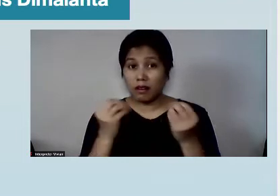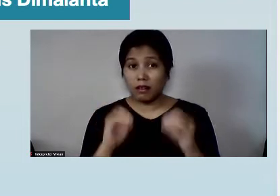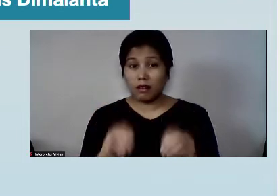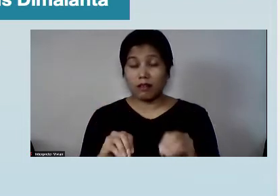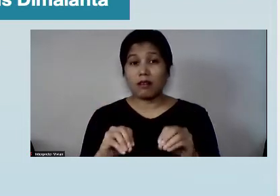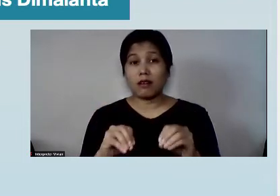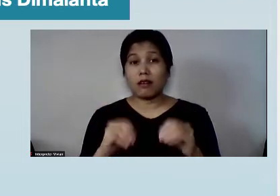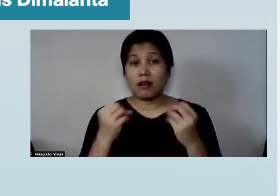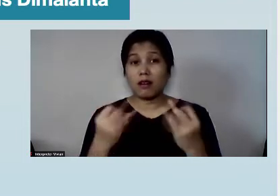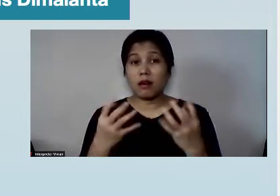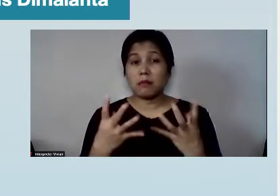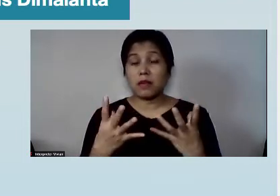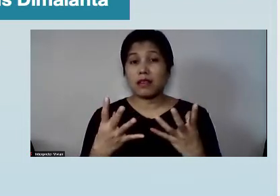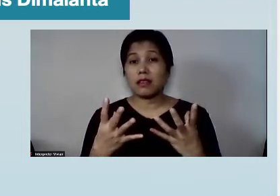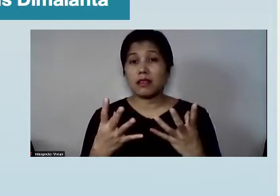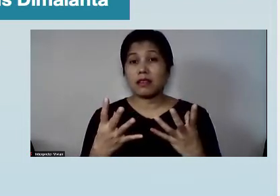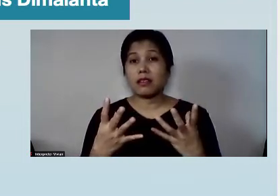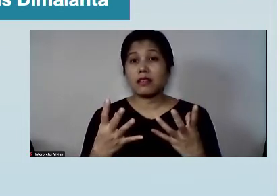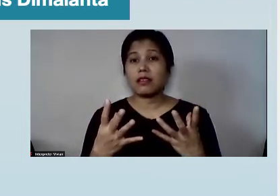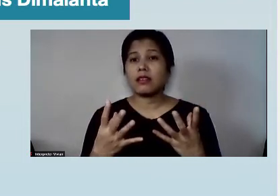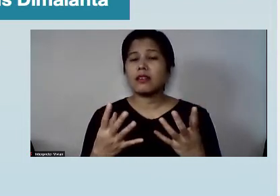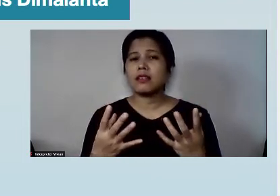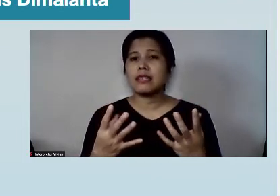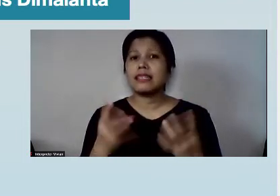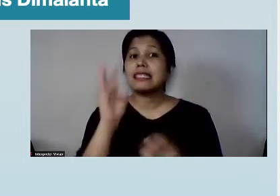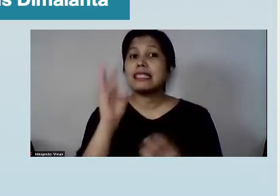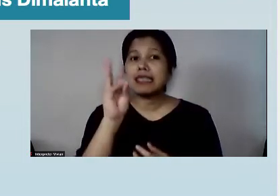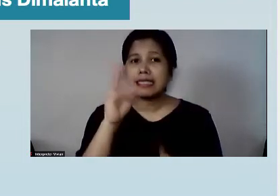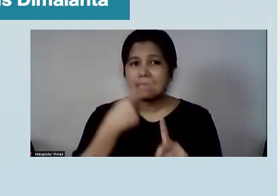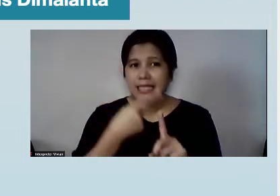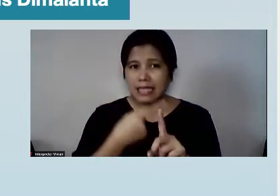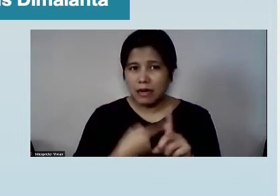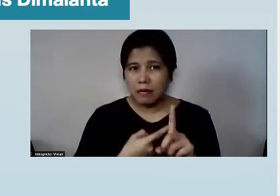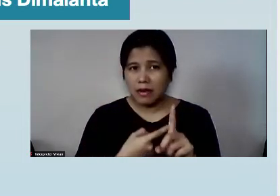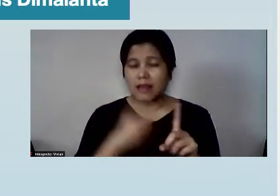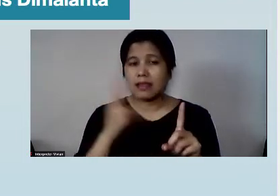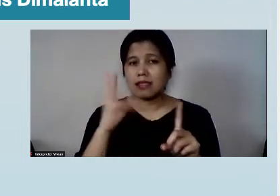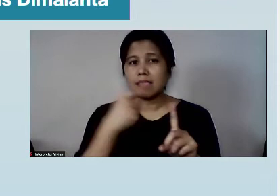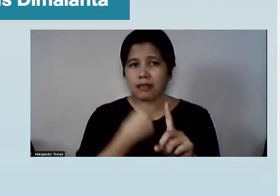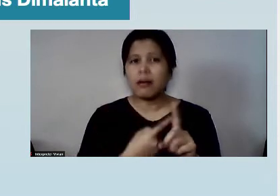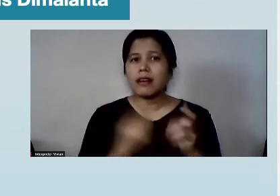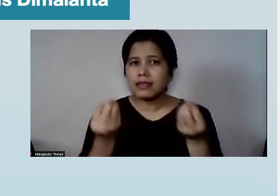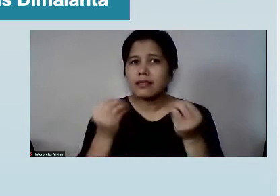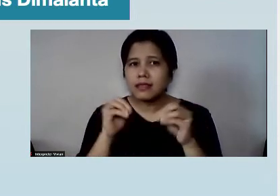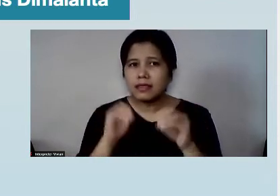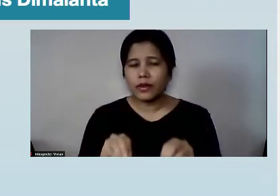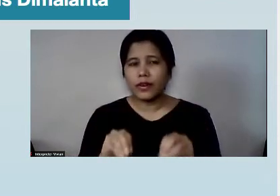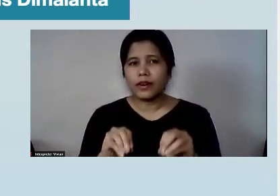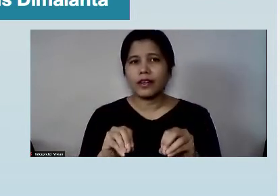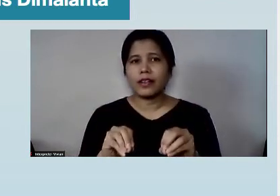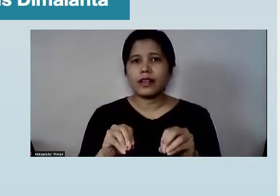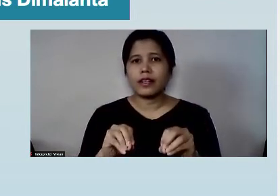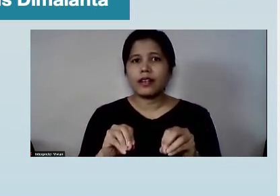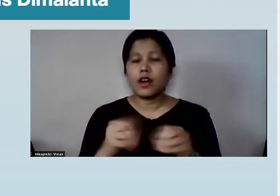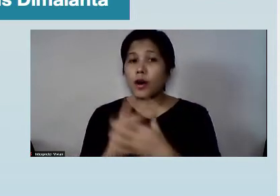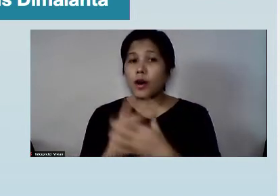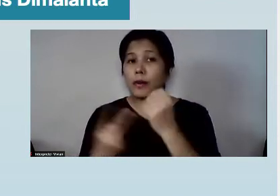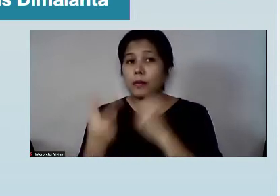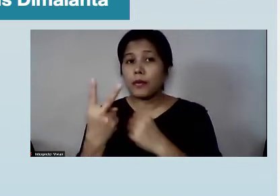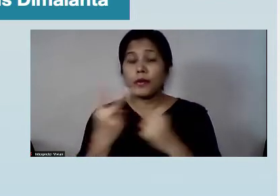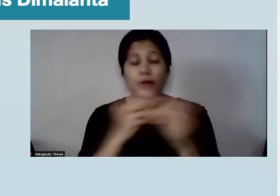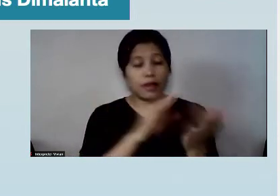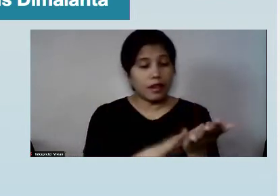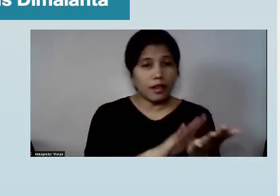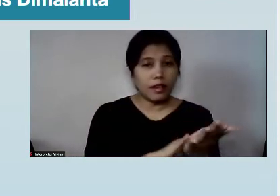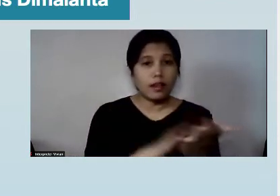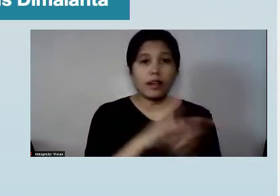settings? Remember, it has to occur for 6 months, both at home and in school, so that you can diagnose it as